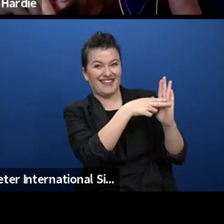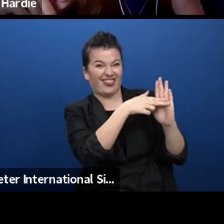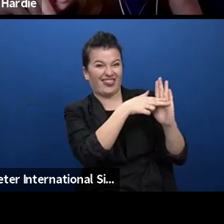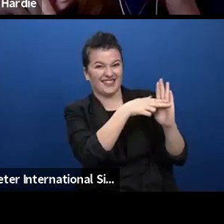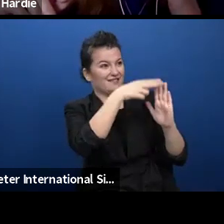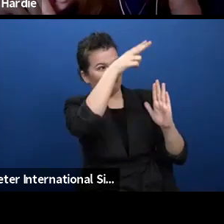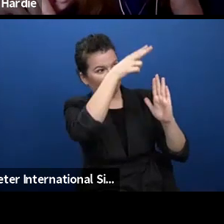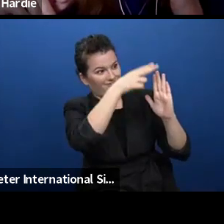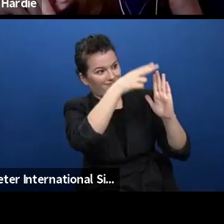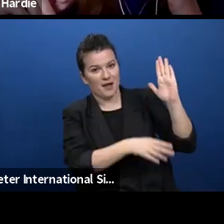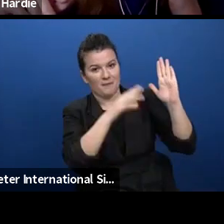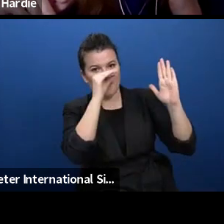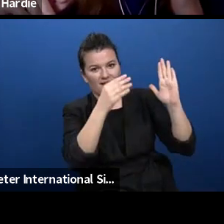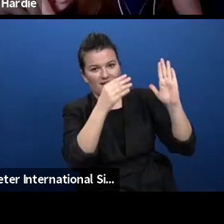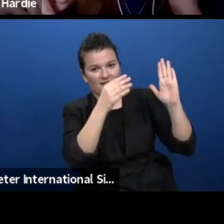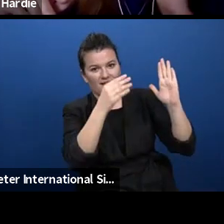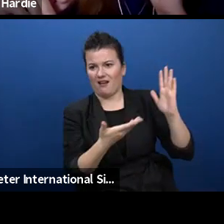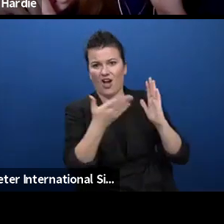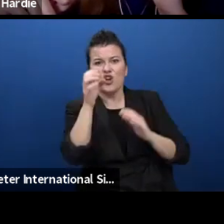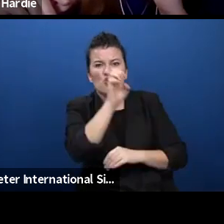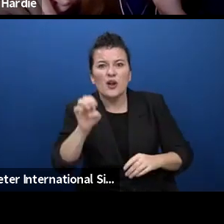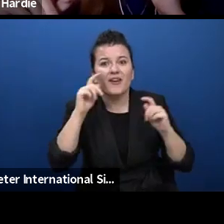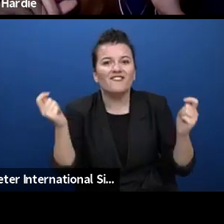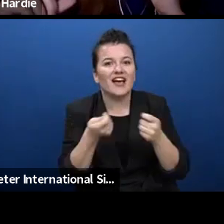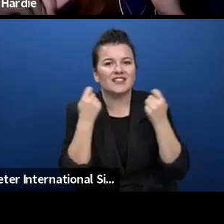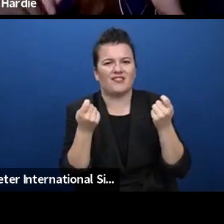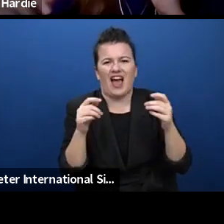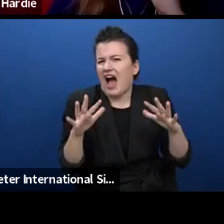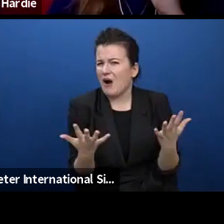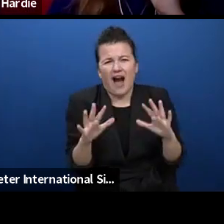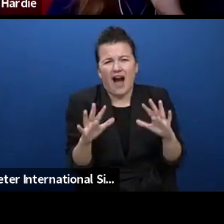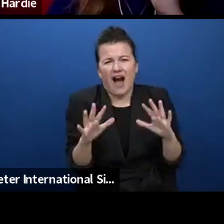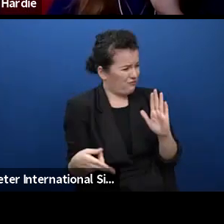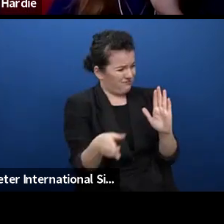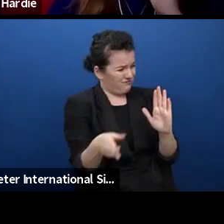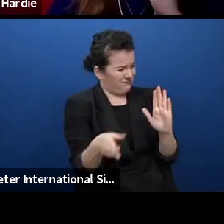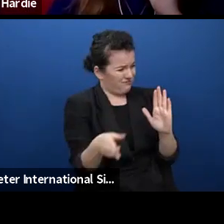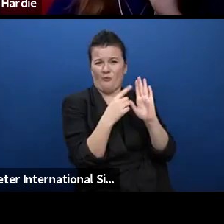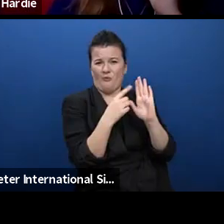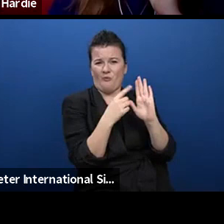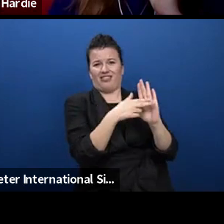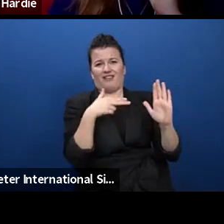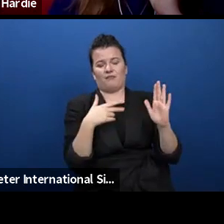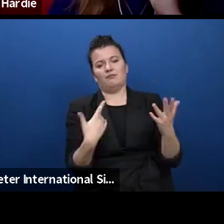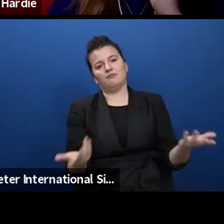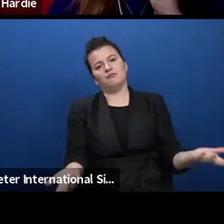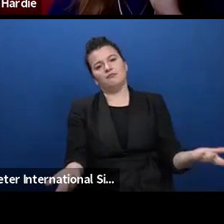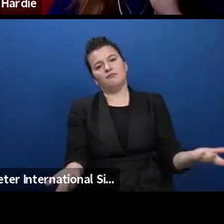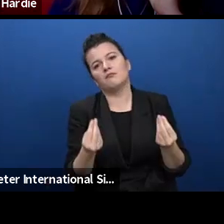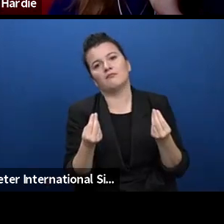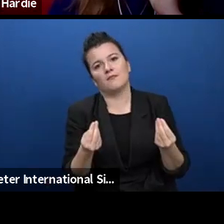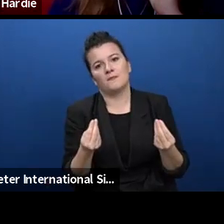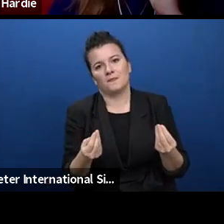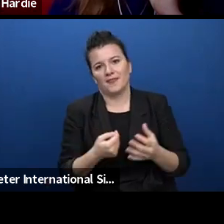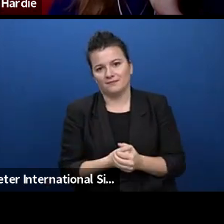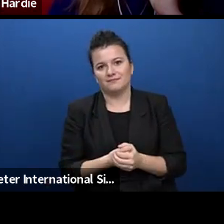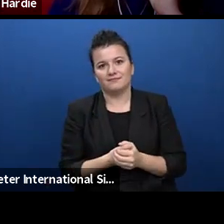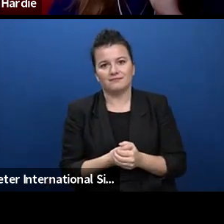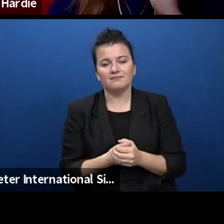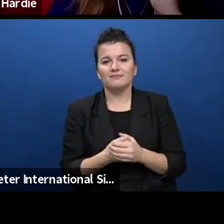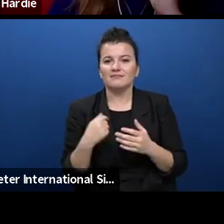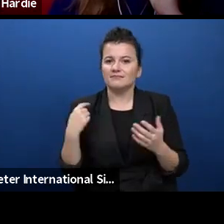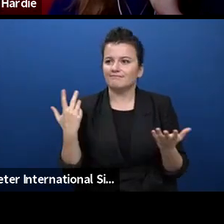how can this still happen? You know, how this can still happen? You know, and for me, it's absurd. It's like, you know, we cannot even like, you know, it is like, we need to like